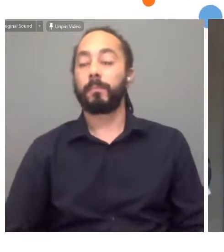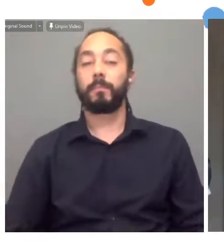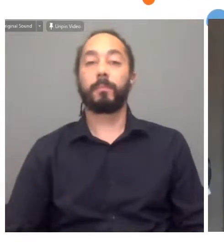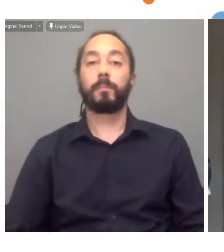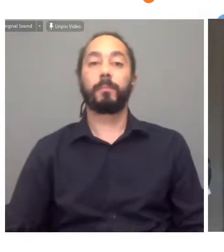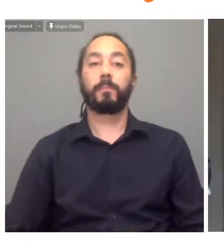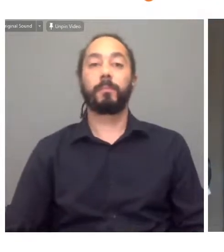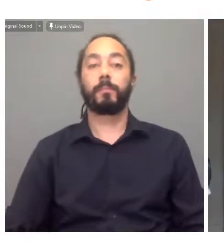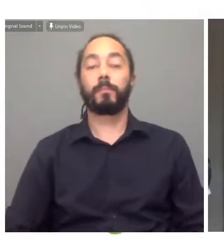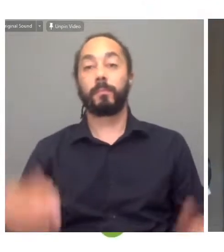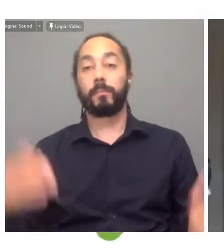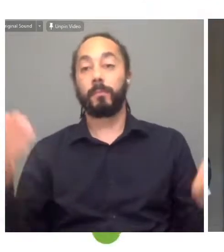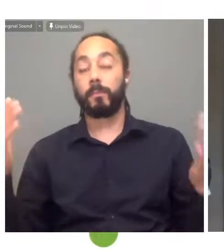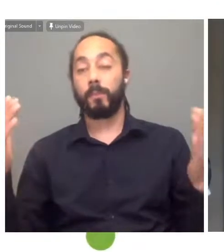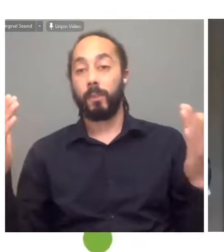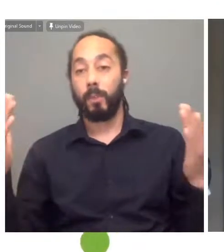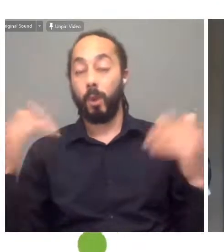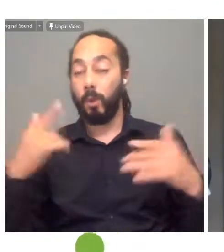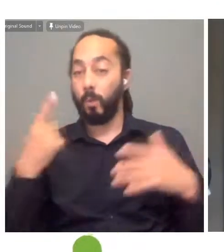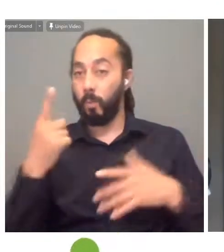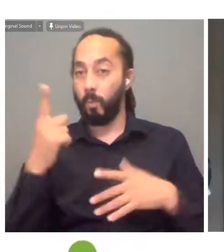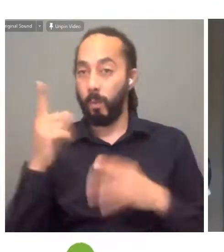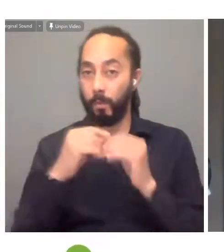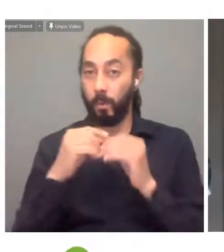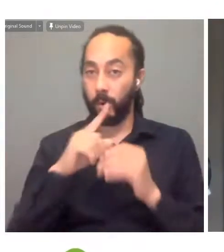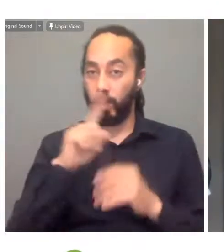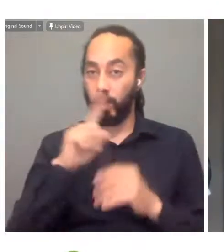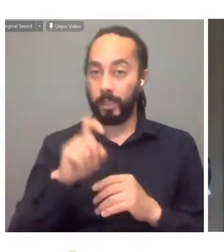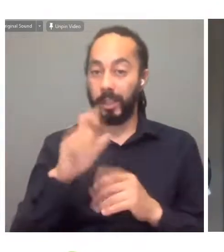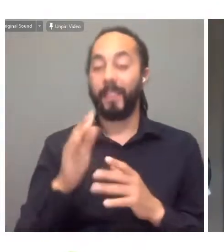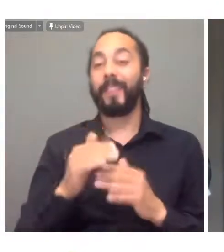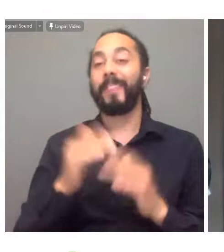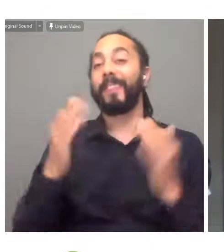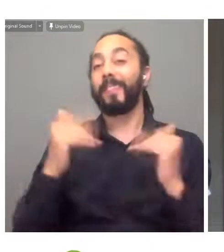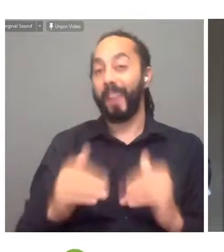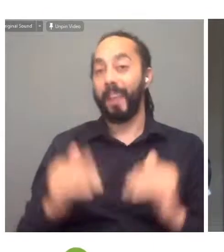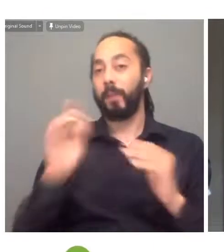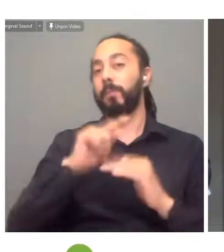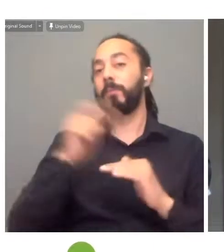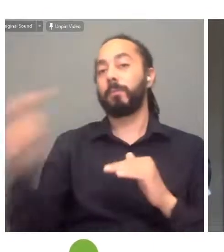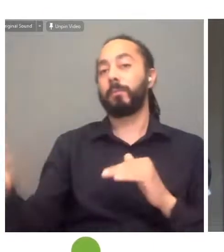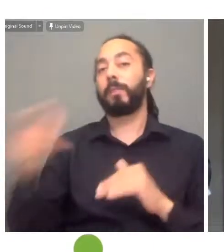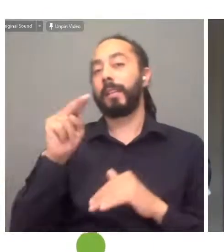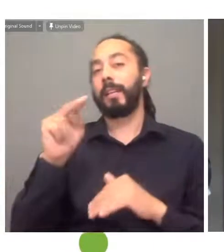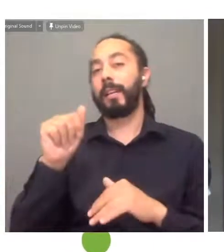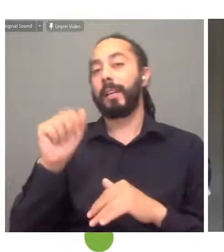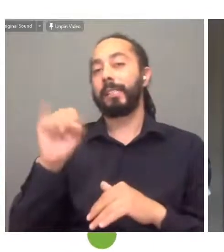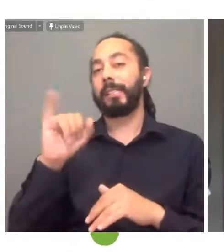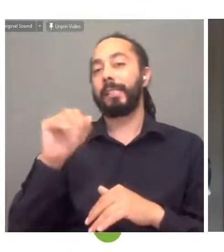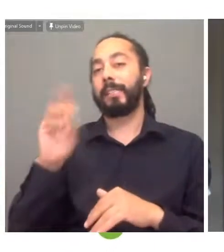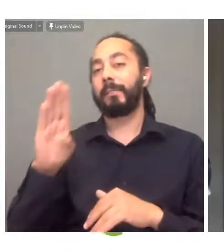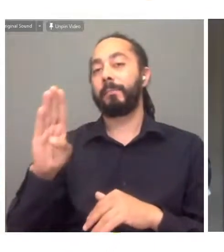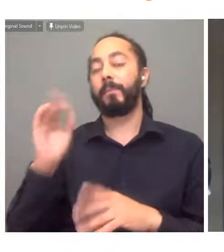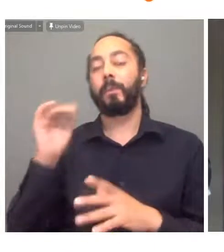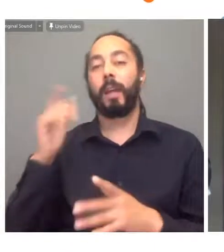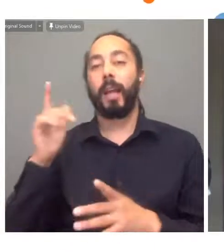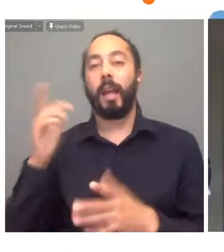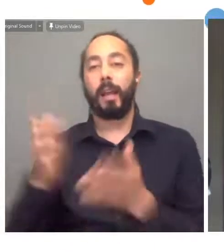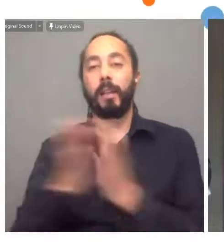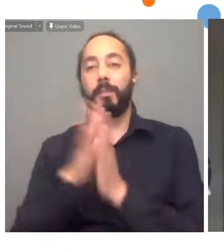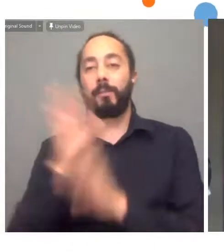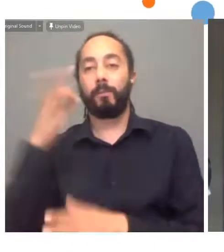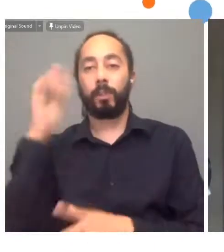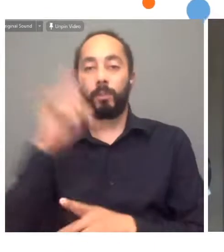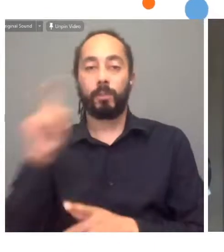first French question. But the next question I'm going to ask is from Frédéric Julien. And it's the sustainability of the entire